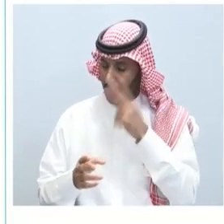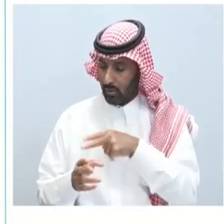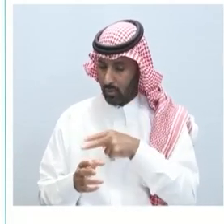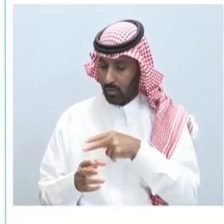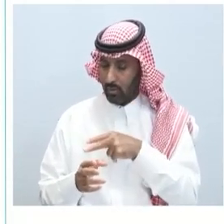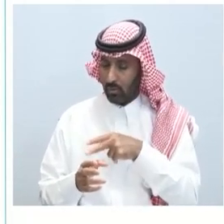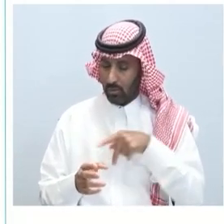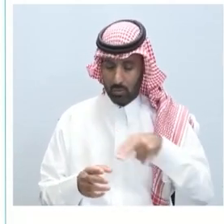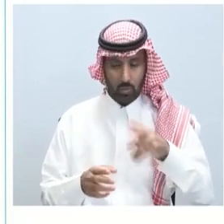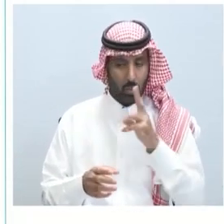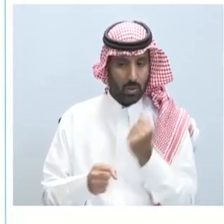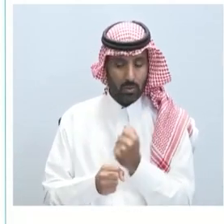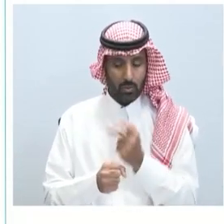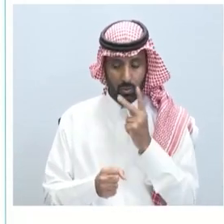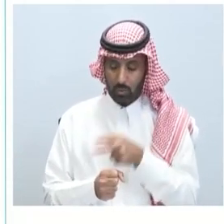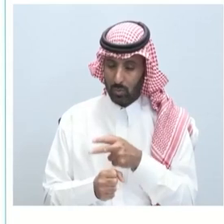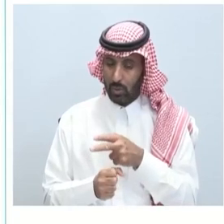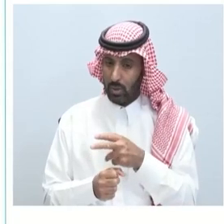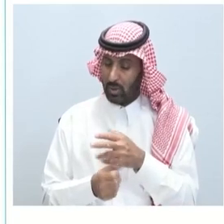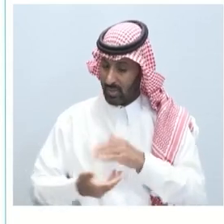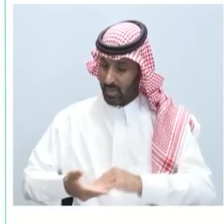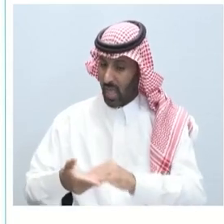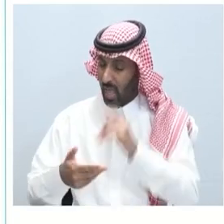him. Would you have done what Russ did?